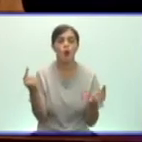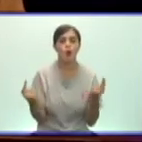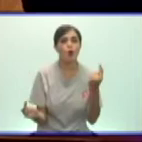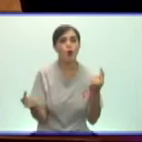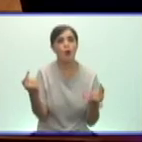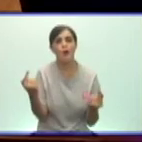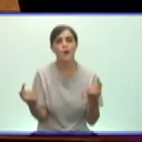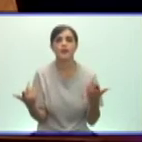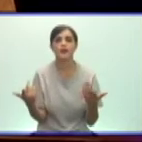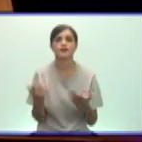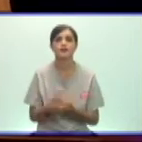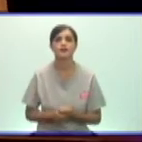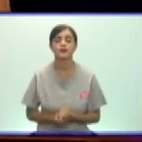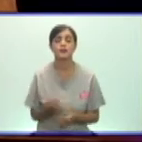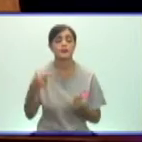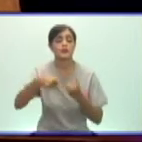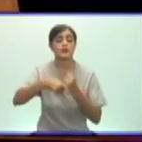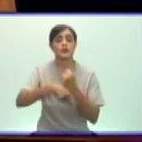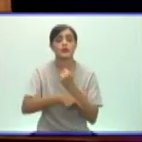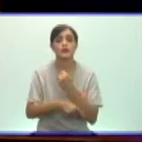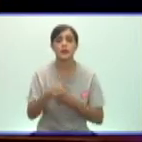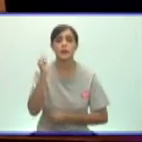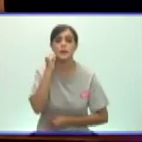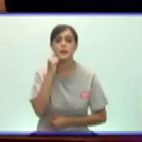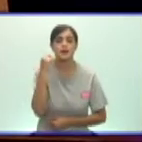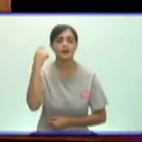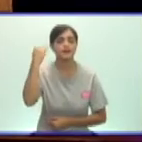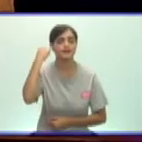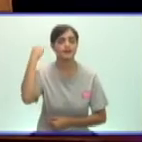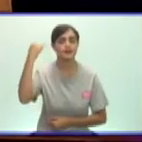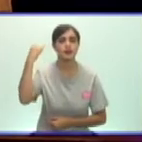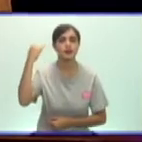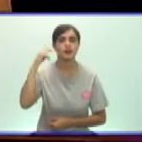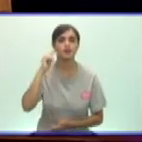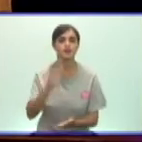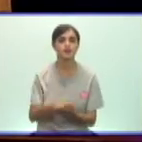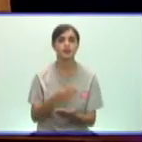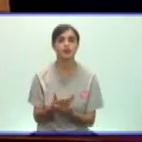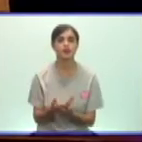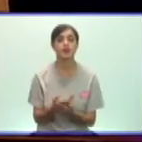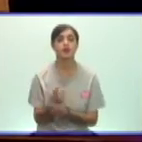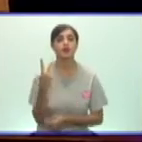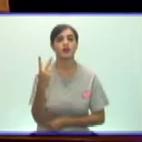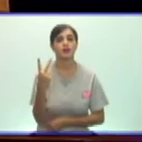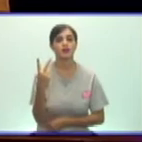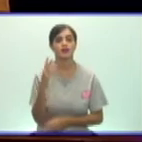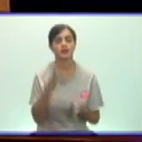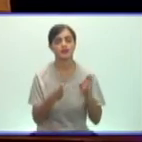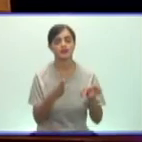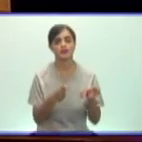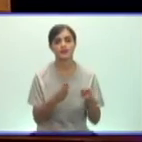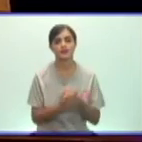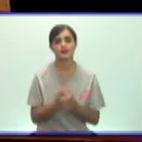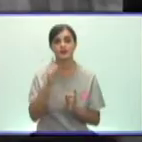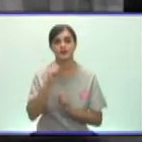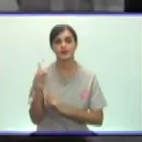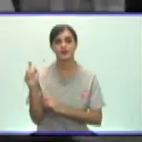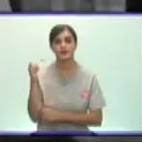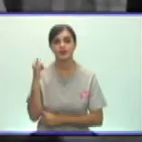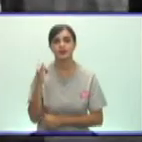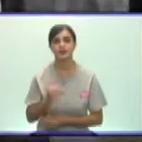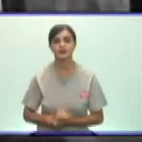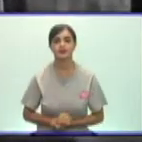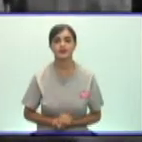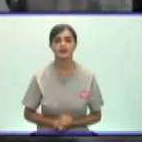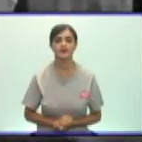y tal vez también profundizar un poco más en esas ideas. Entonces les propongo que veamos el segundo fragmento. The